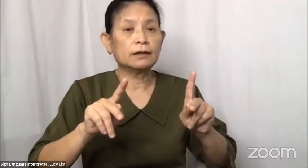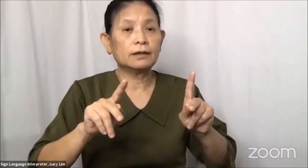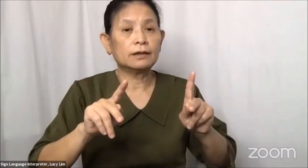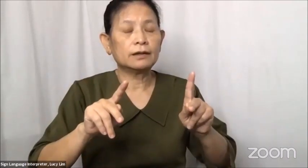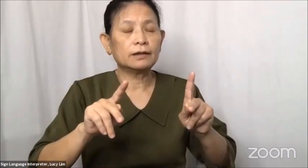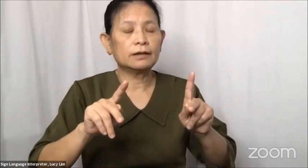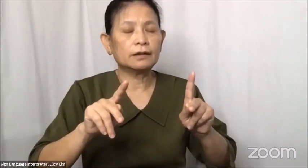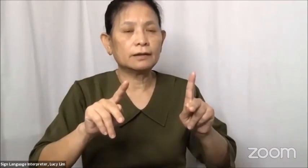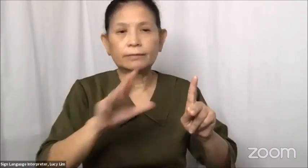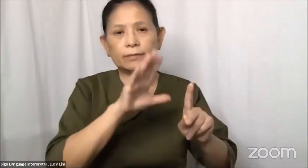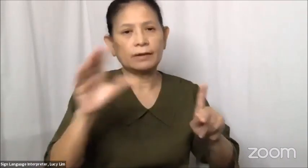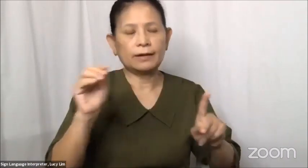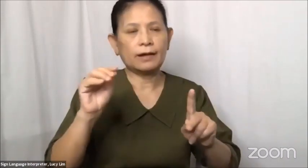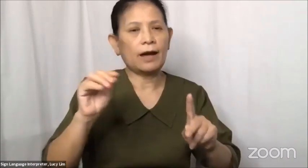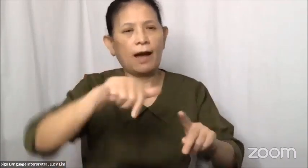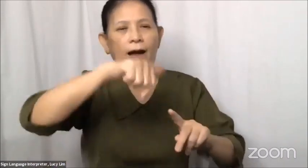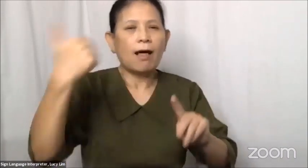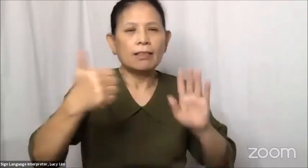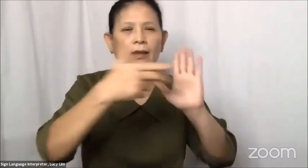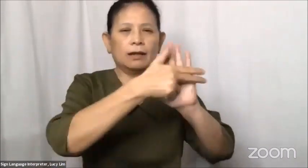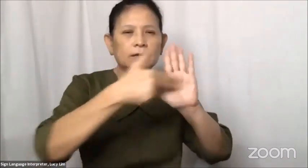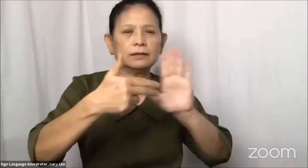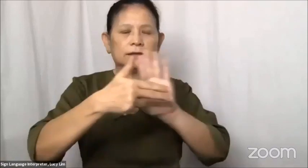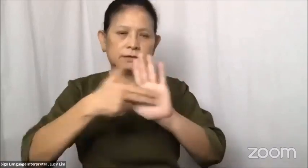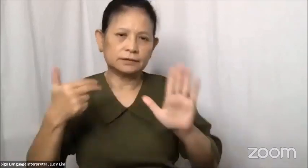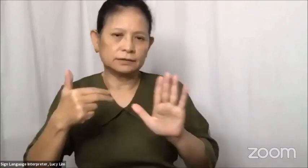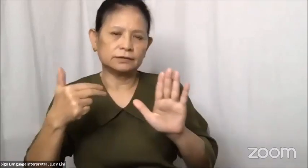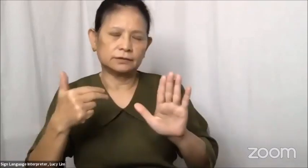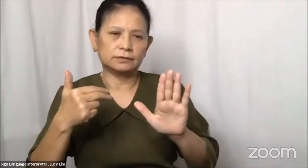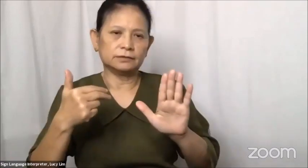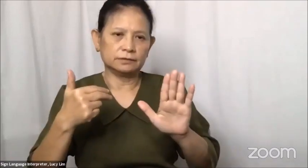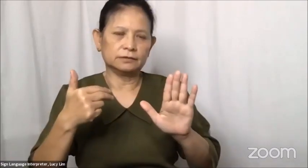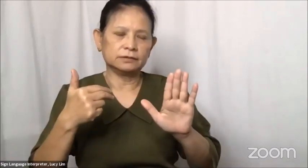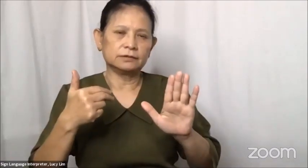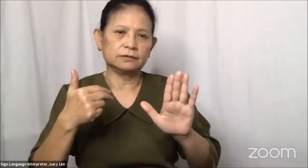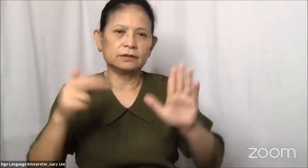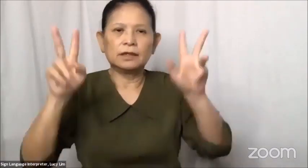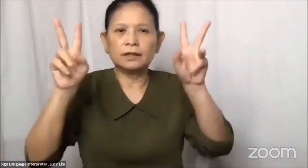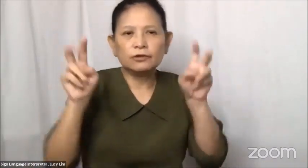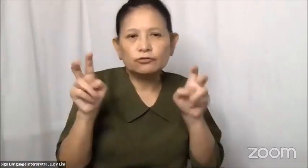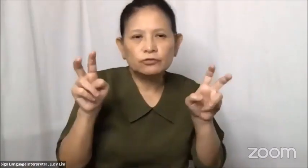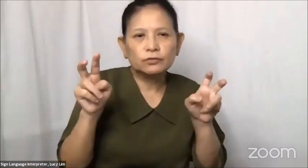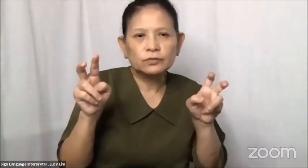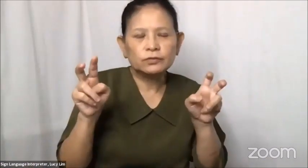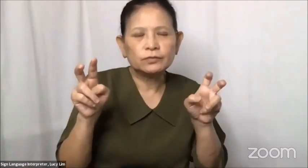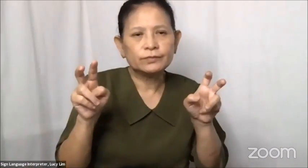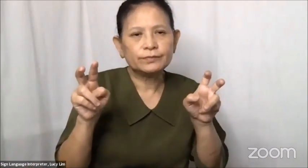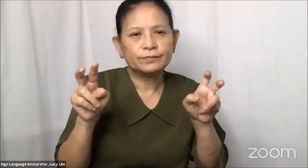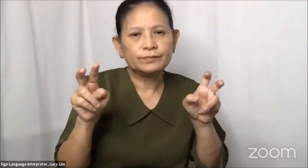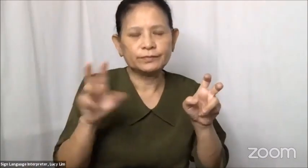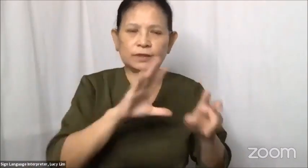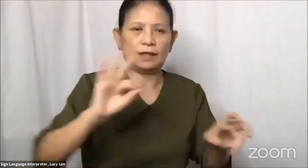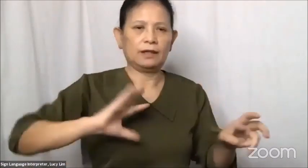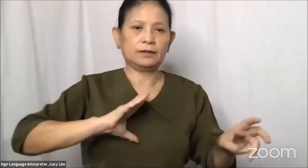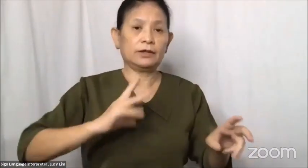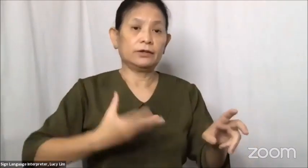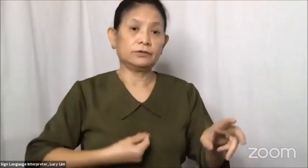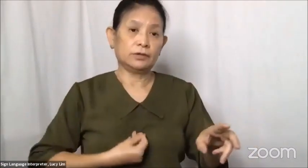other stigma and discrimination related issues. So then the transgender sex worker